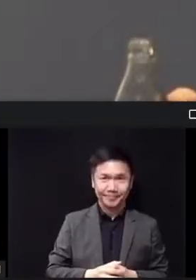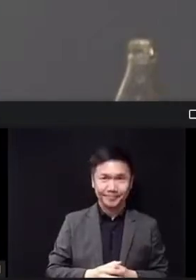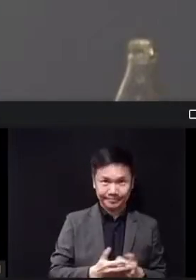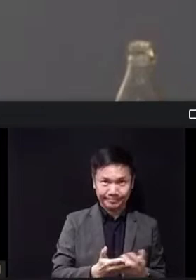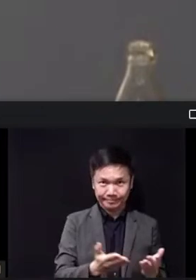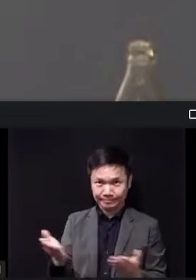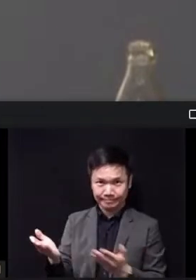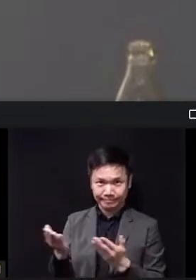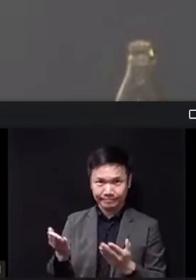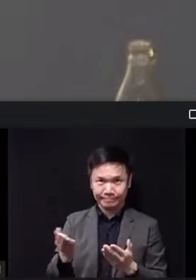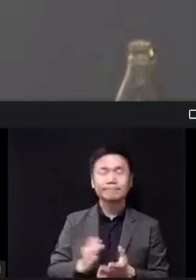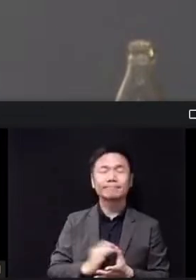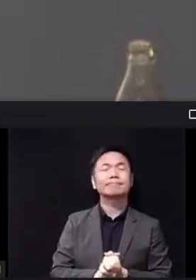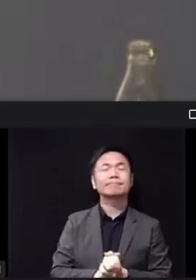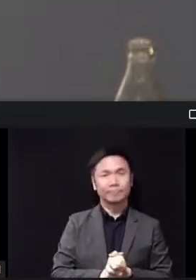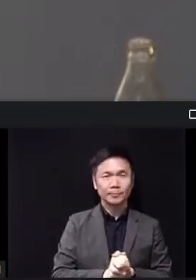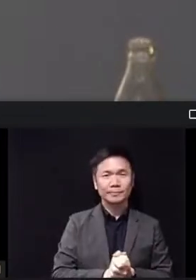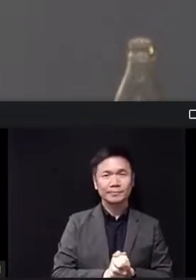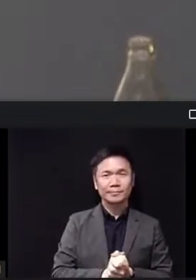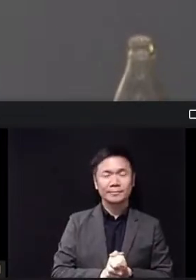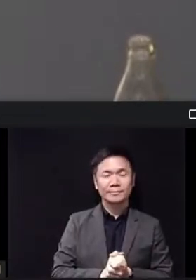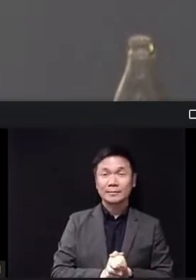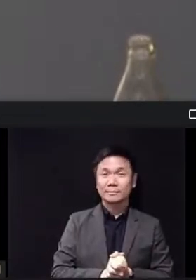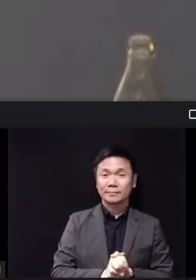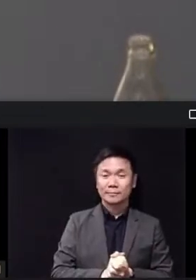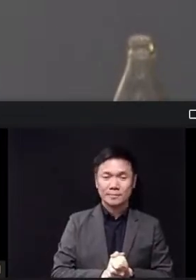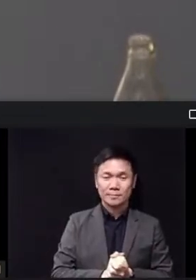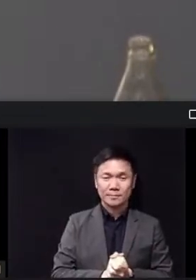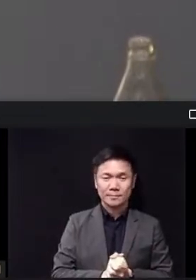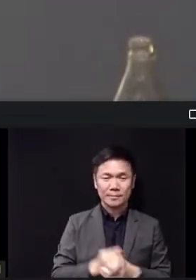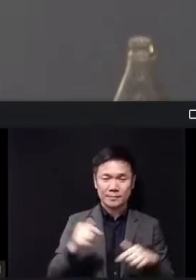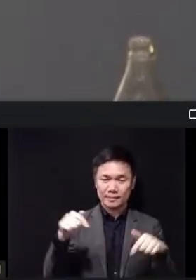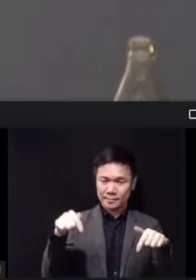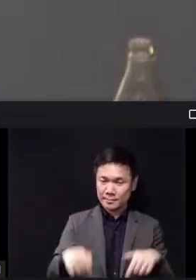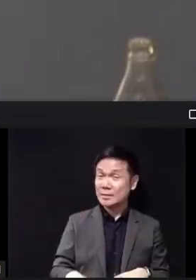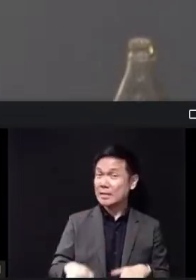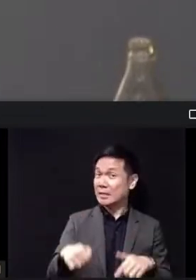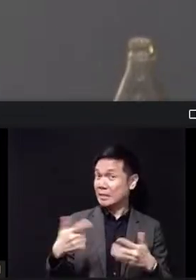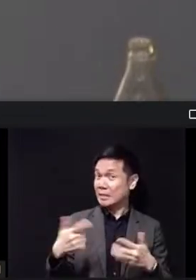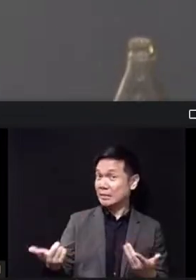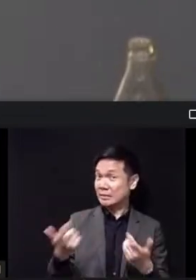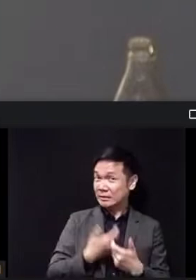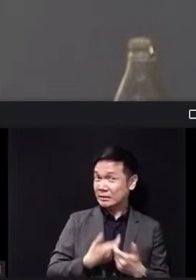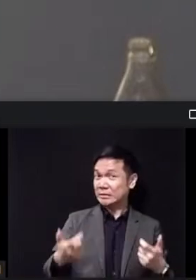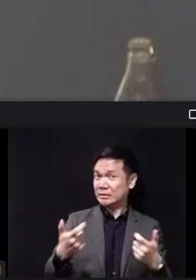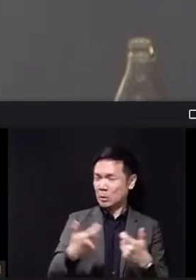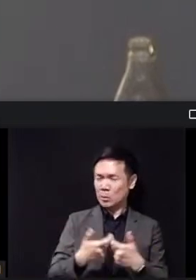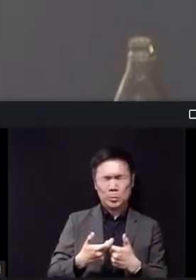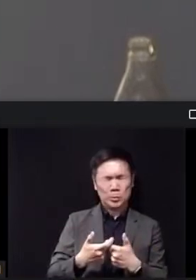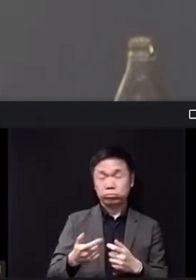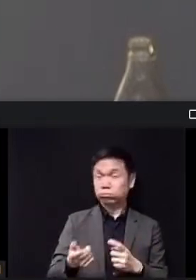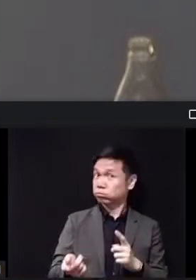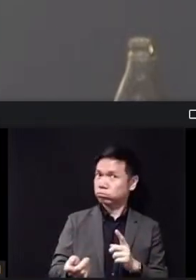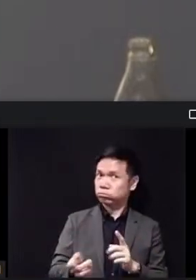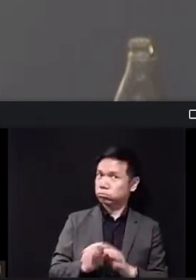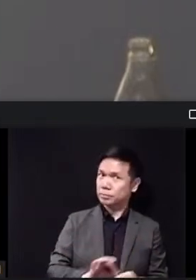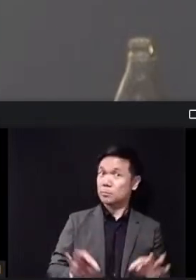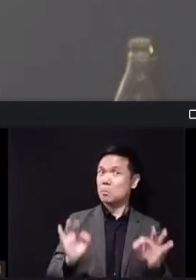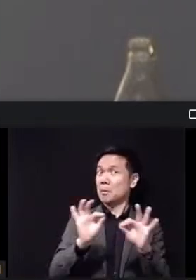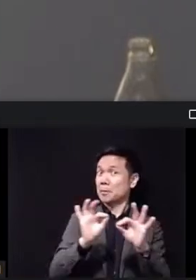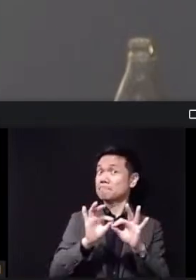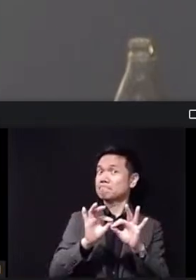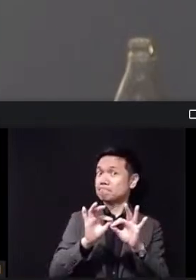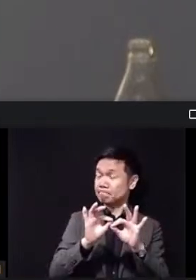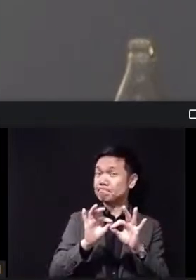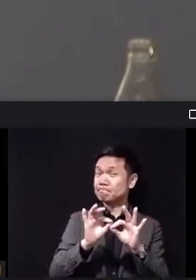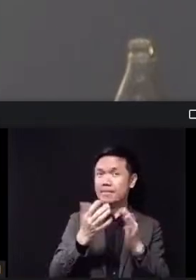Excellencies, ladies and gentlemen, the importance of this conference cannot be overstated, given that Asia